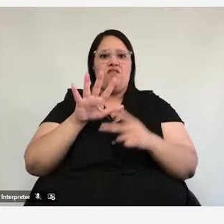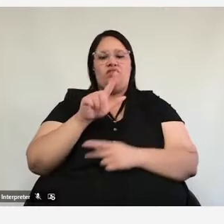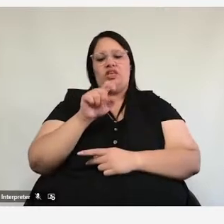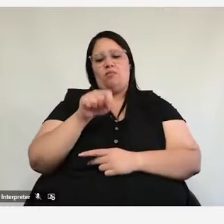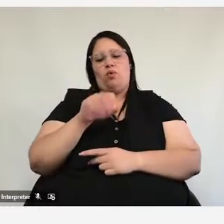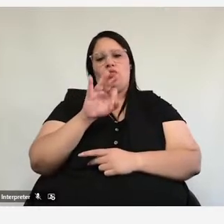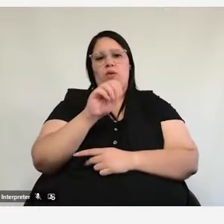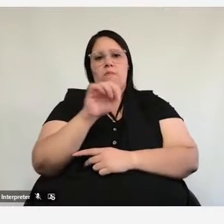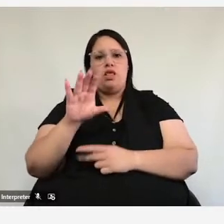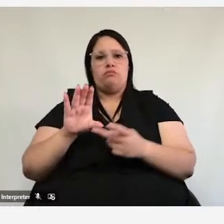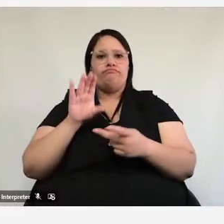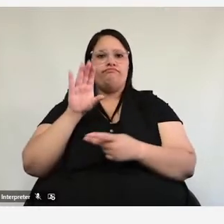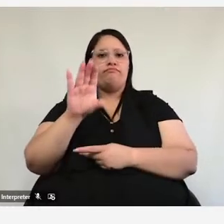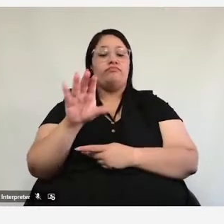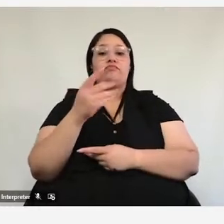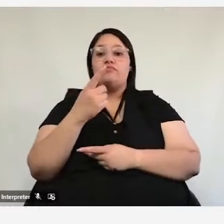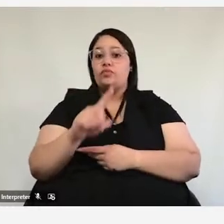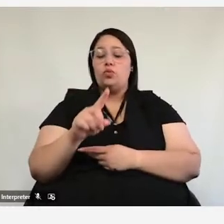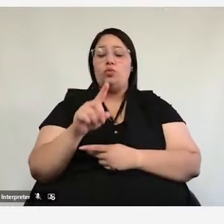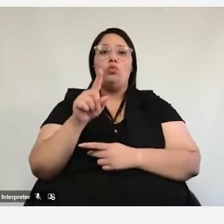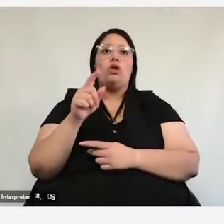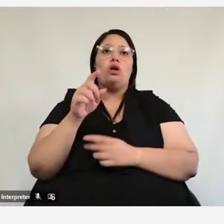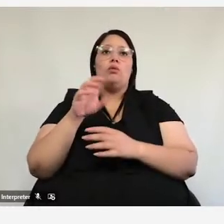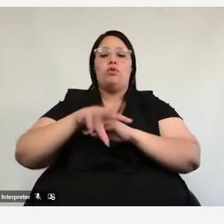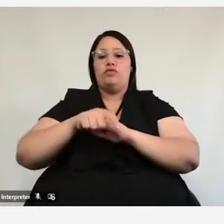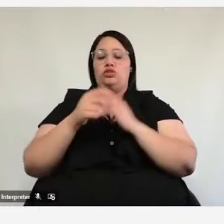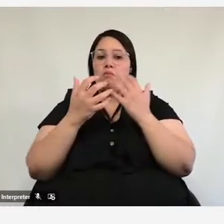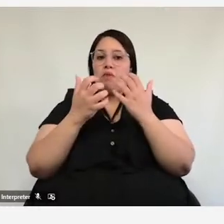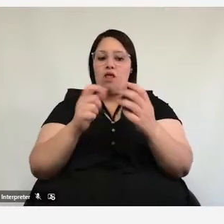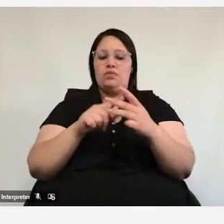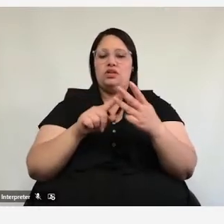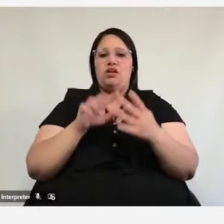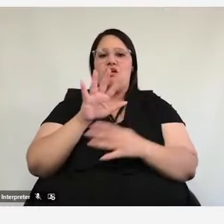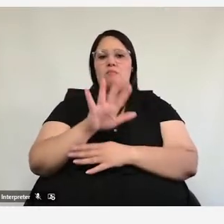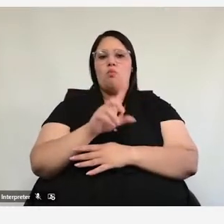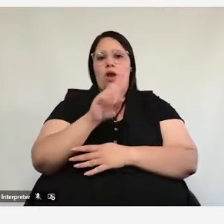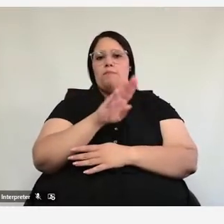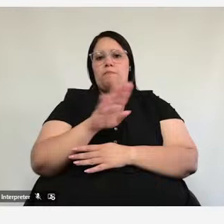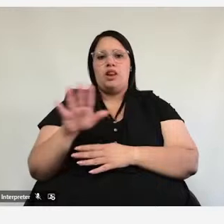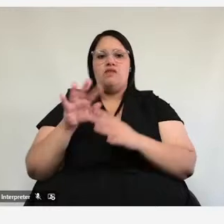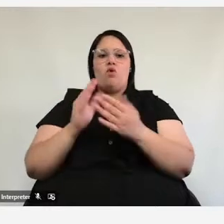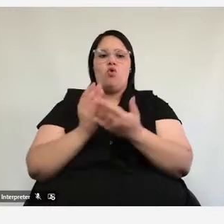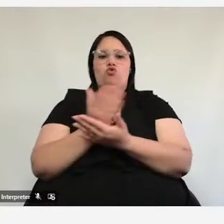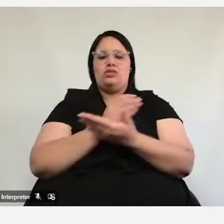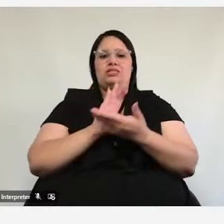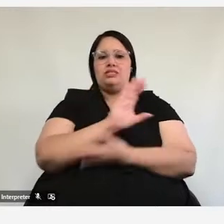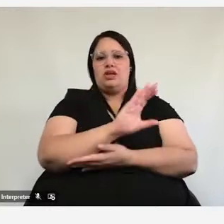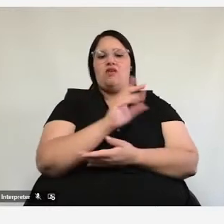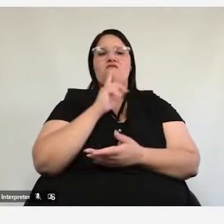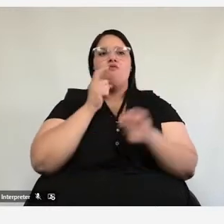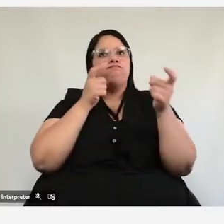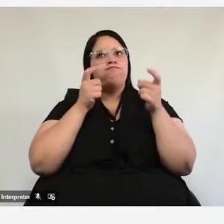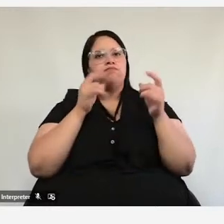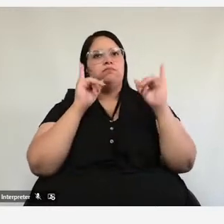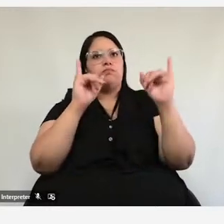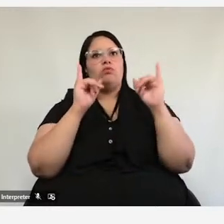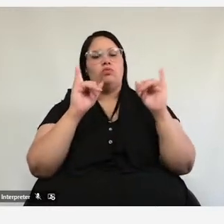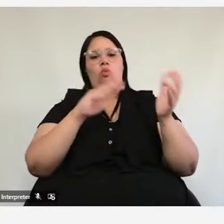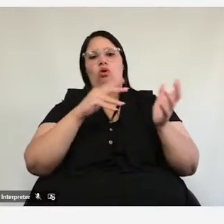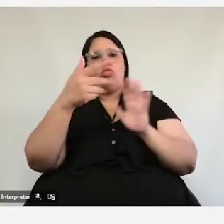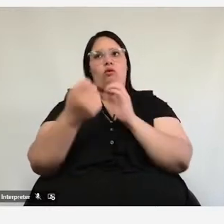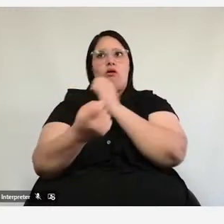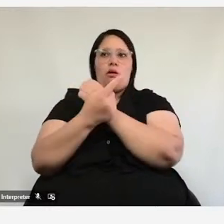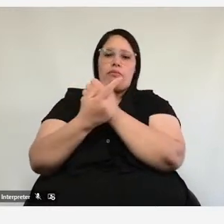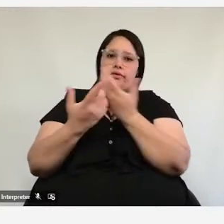57.3 million rand will be direct charges for the provincial parliament, 1 billion rand to our reserves to mitigate disasters and unexpected external shocks,